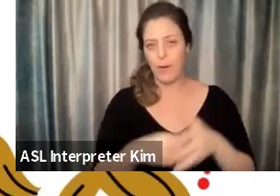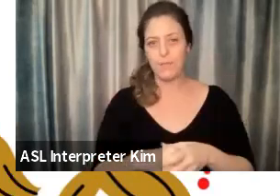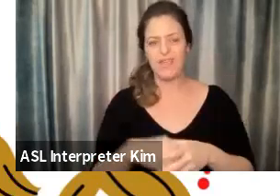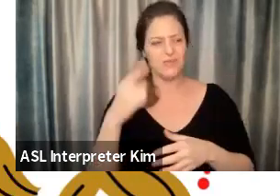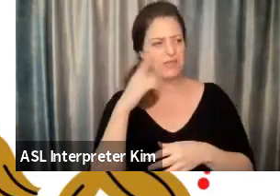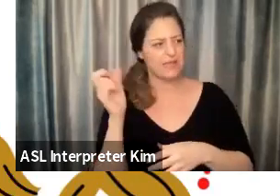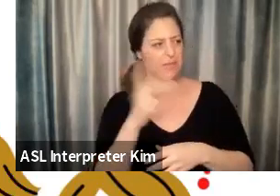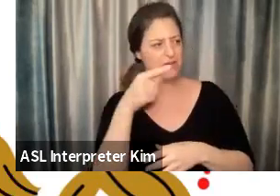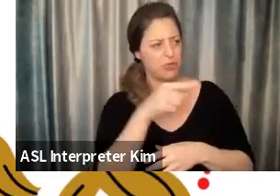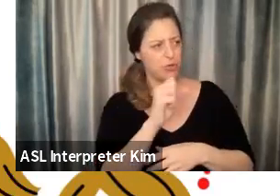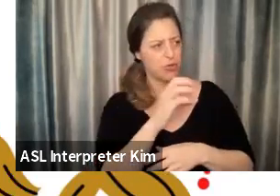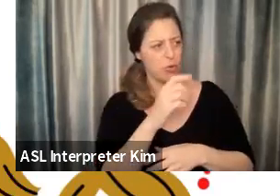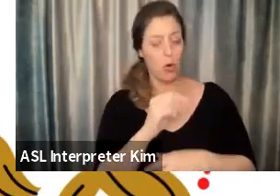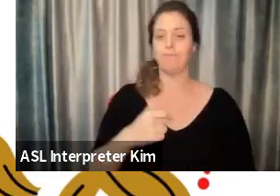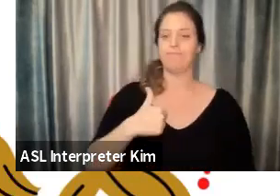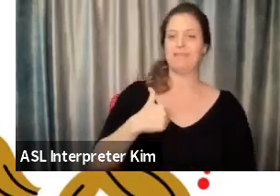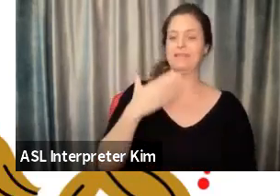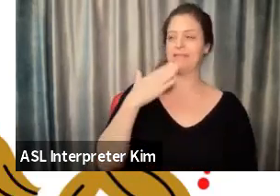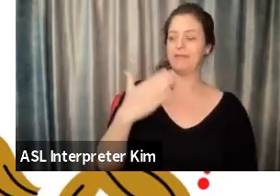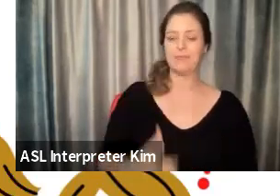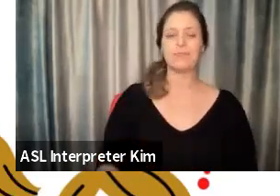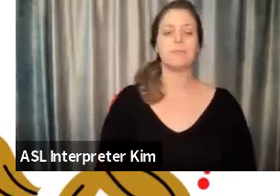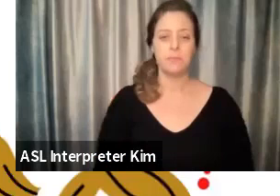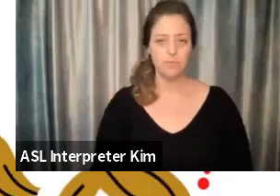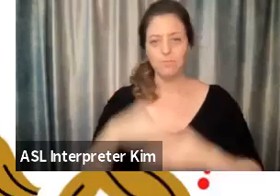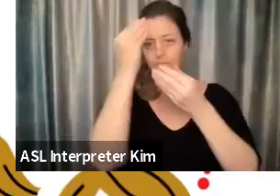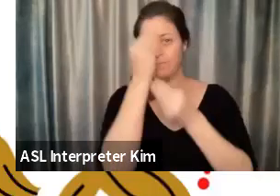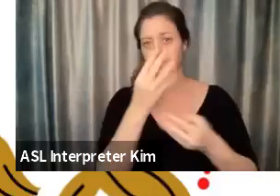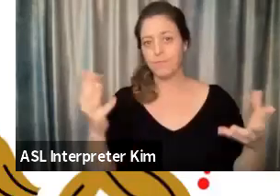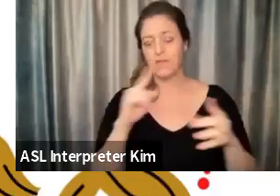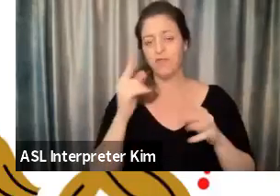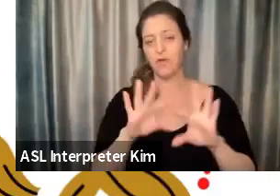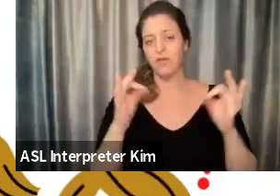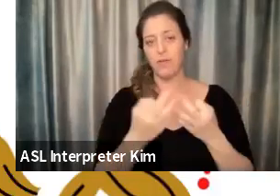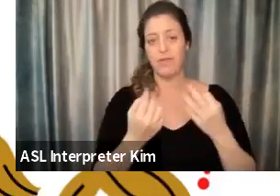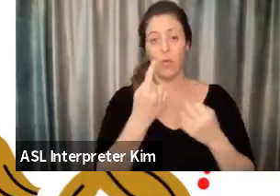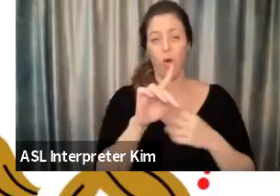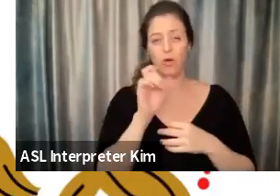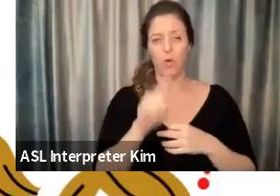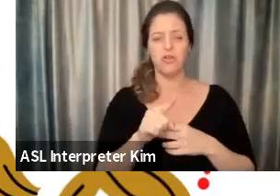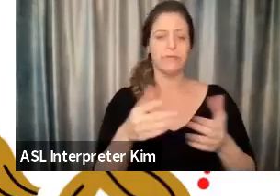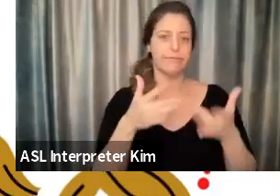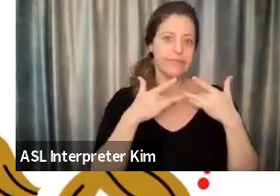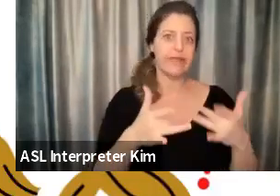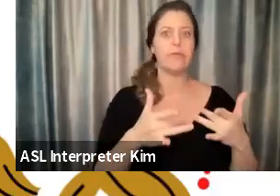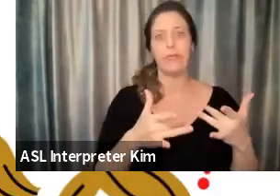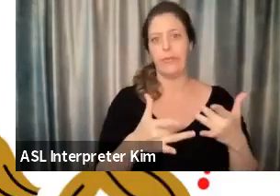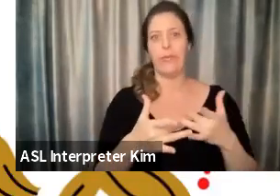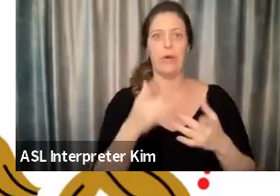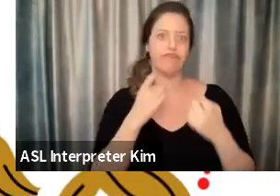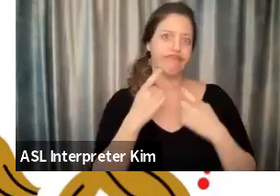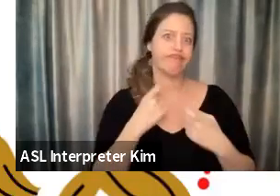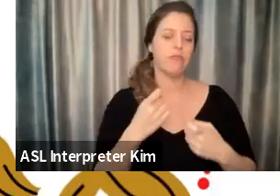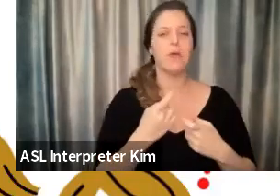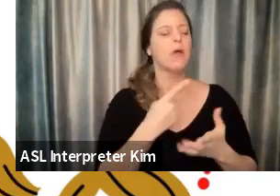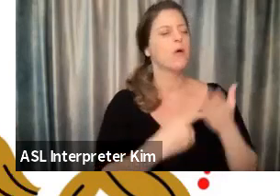Soto, is that correct? That is correct. We want to let you know for our families that one of the questions that get always asked is, what programs does